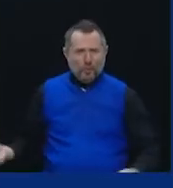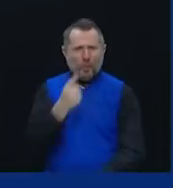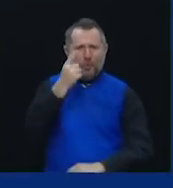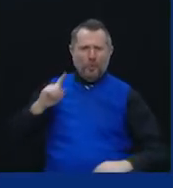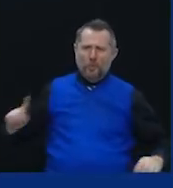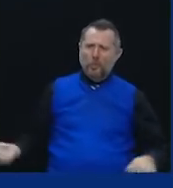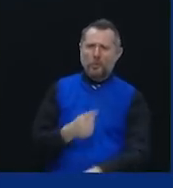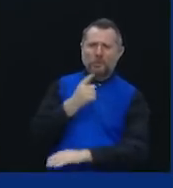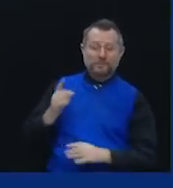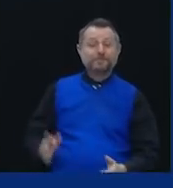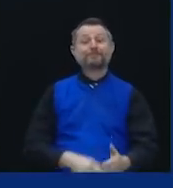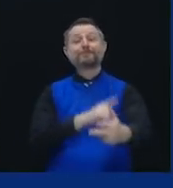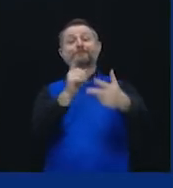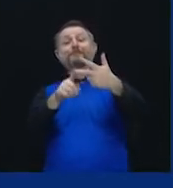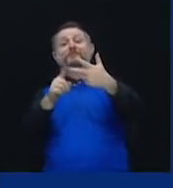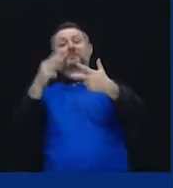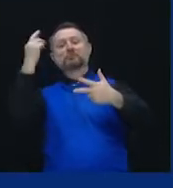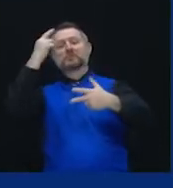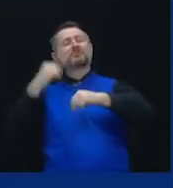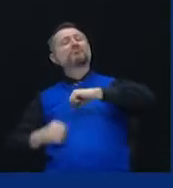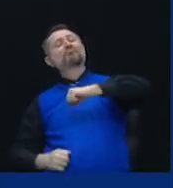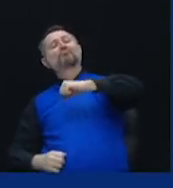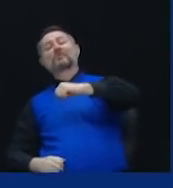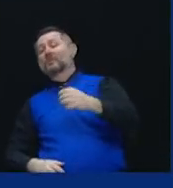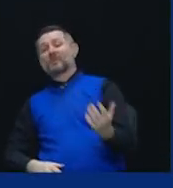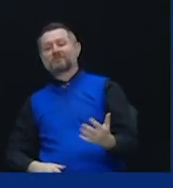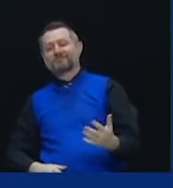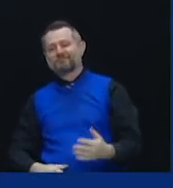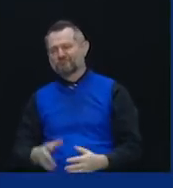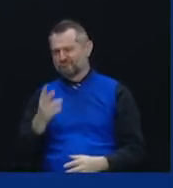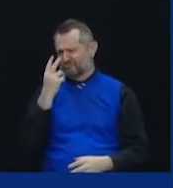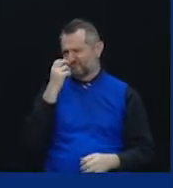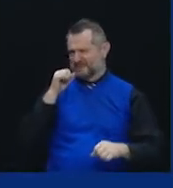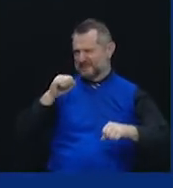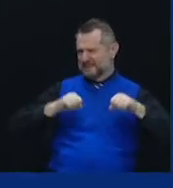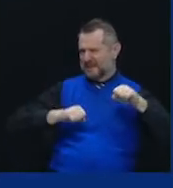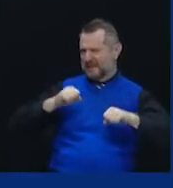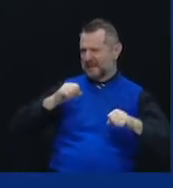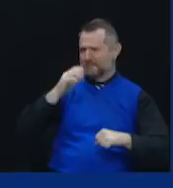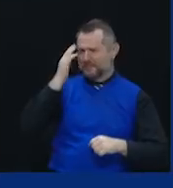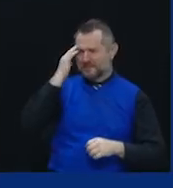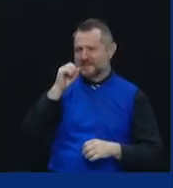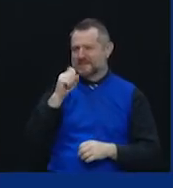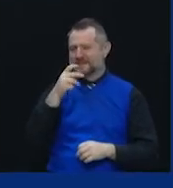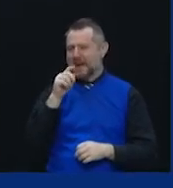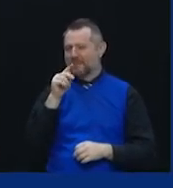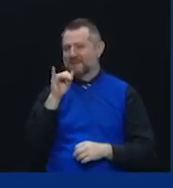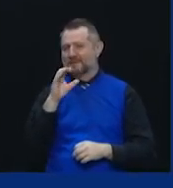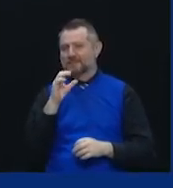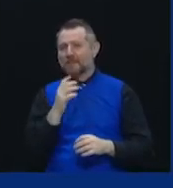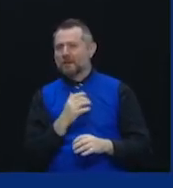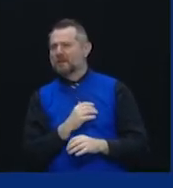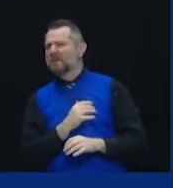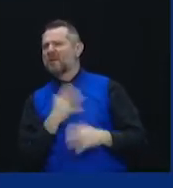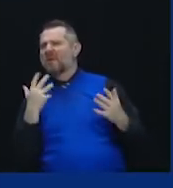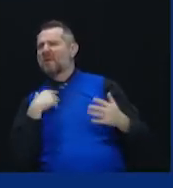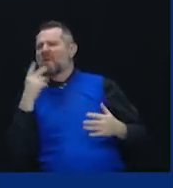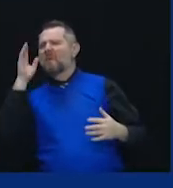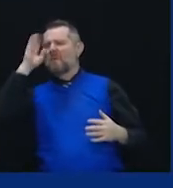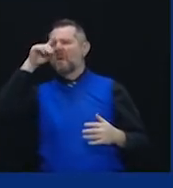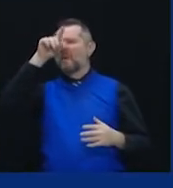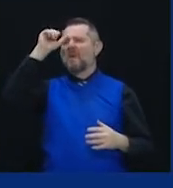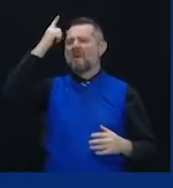The third excuse is the skeptic's excuse. Well, I know the government says it's